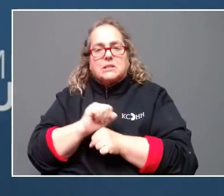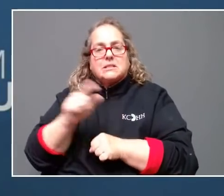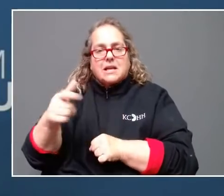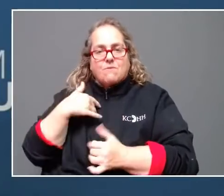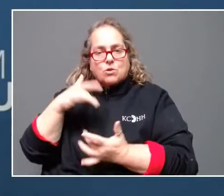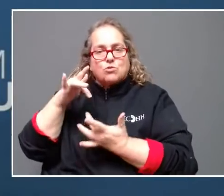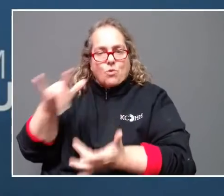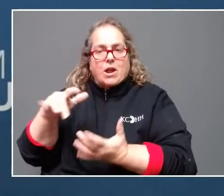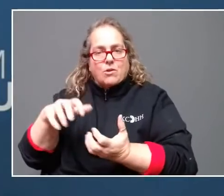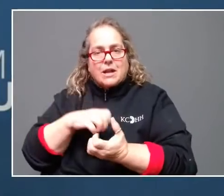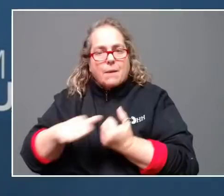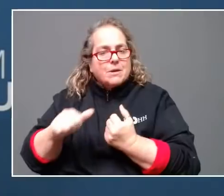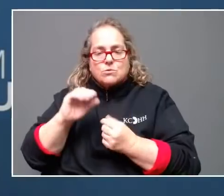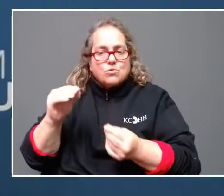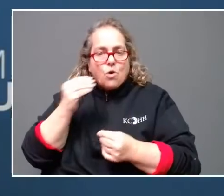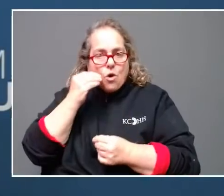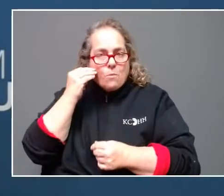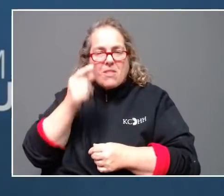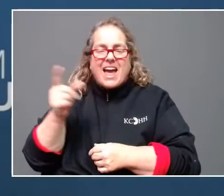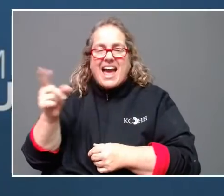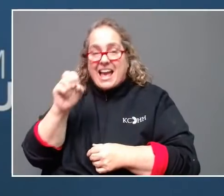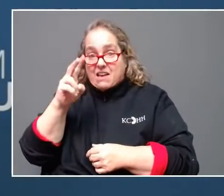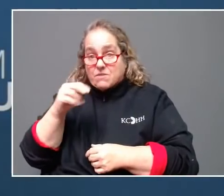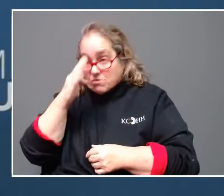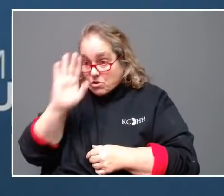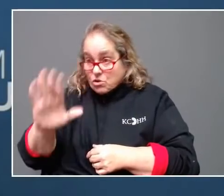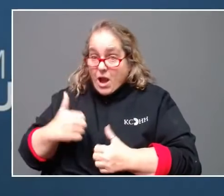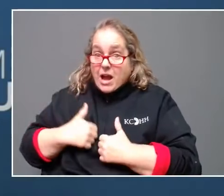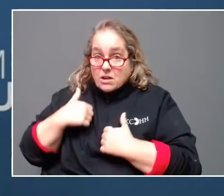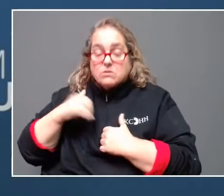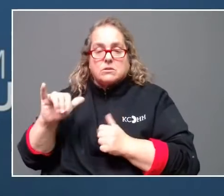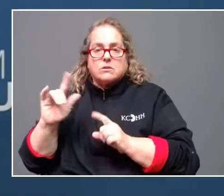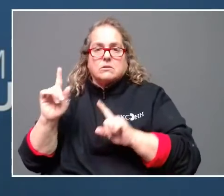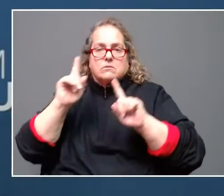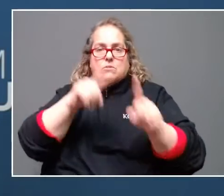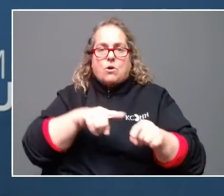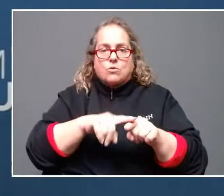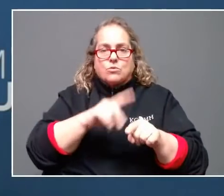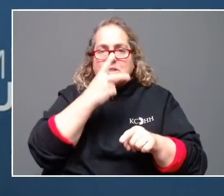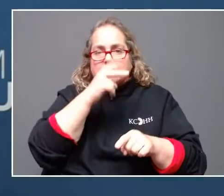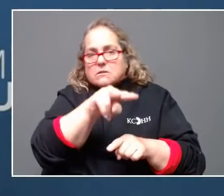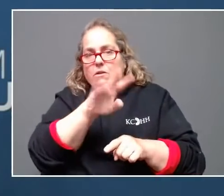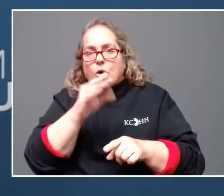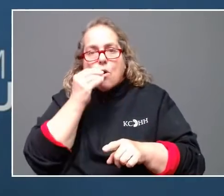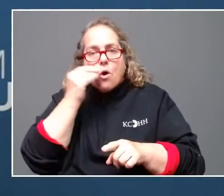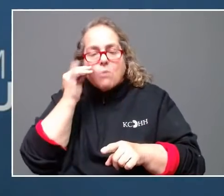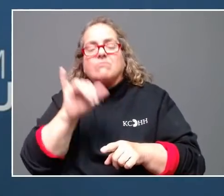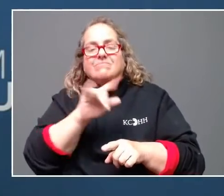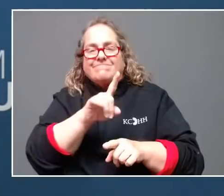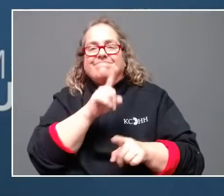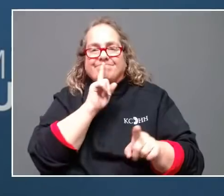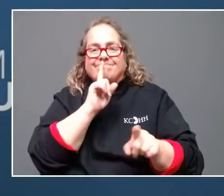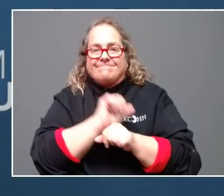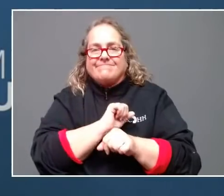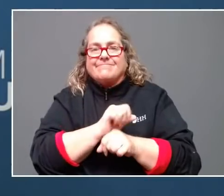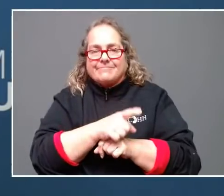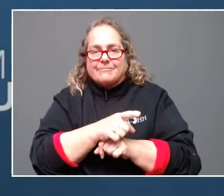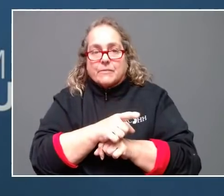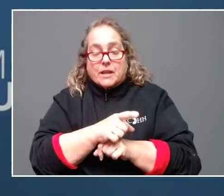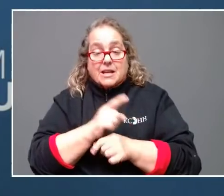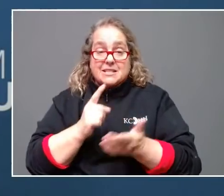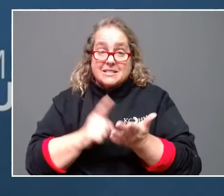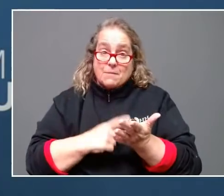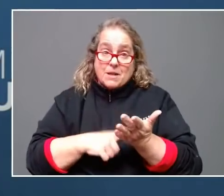out and look at the addresses they are given. Now, during the course of this, we will find at least some people staying in